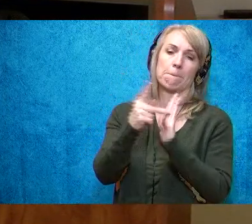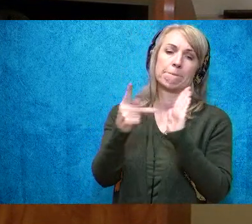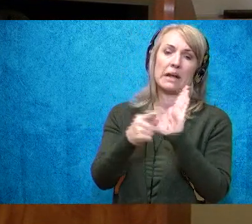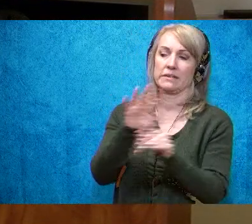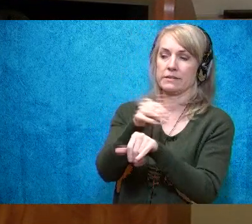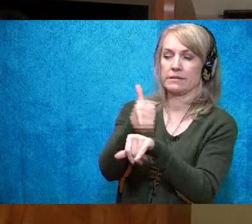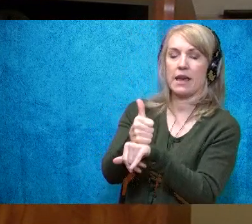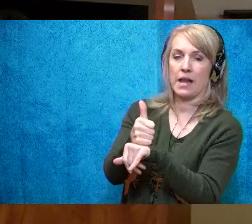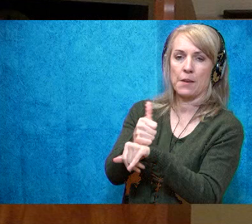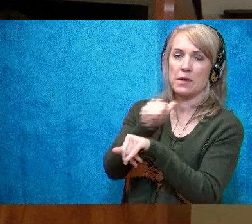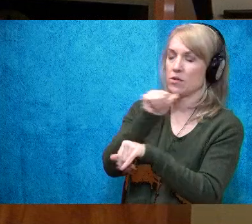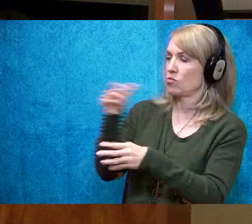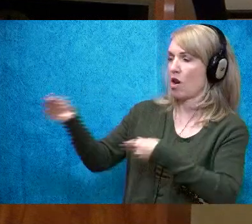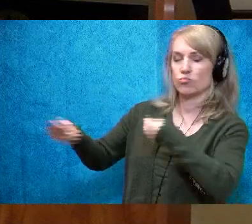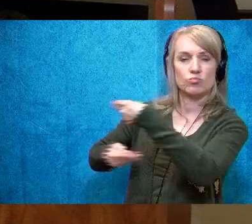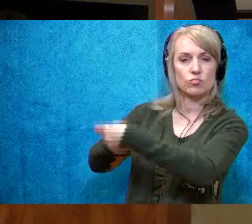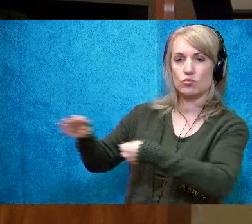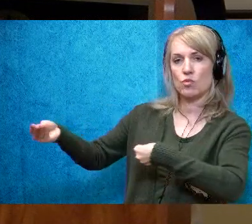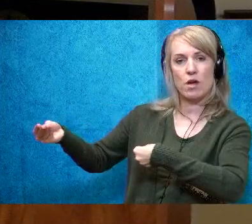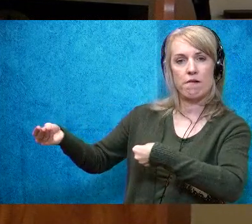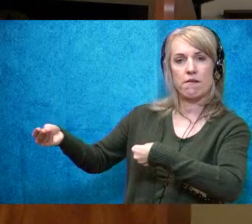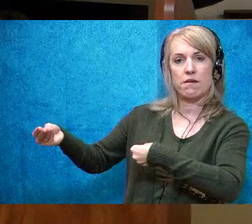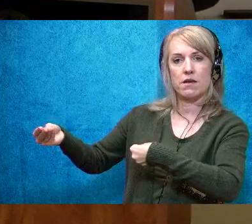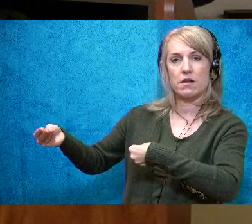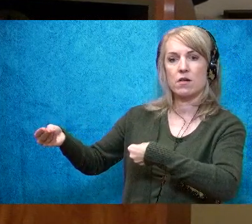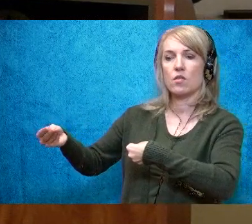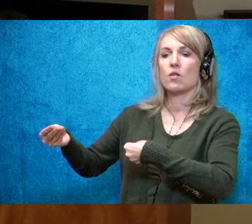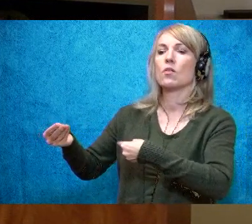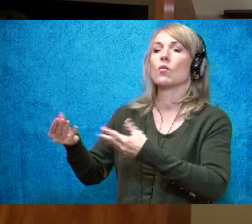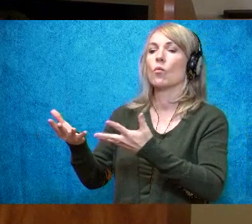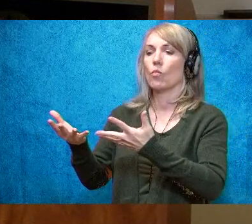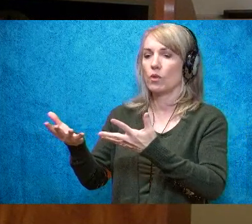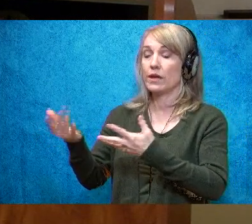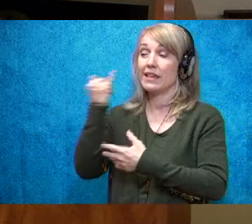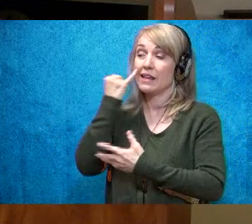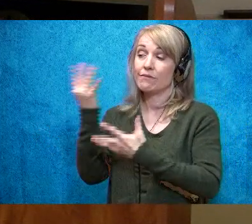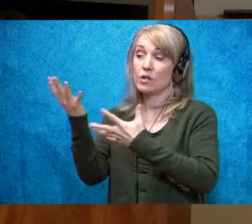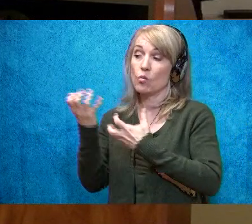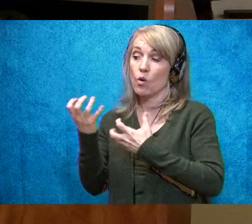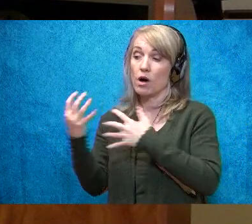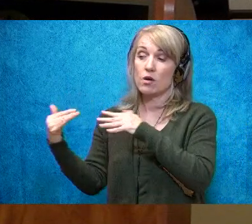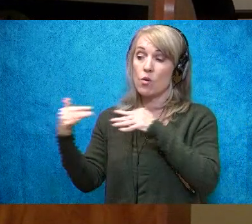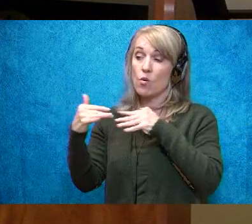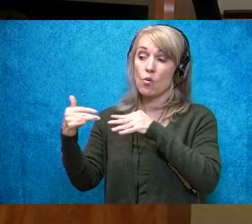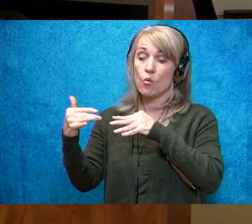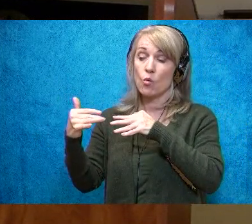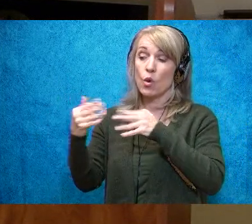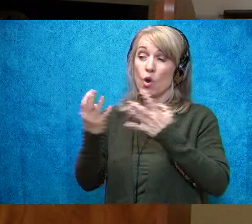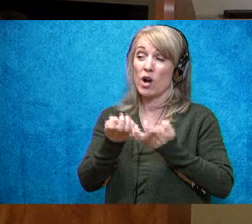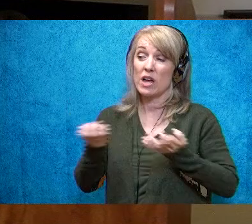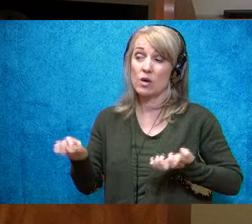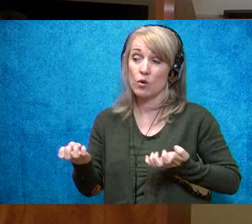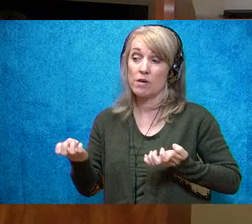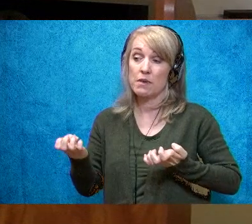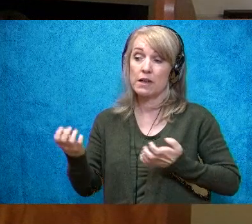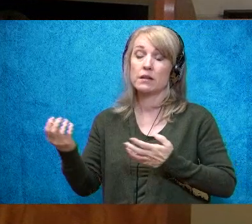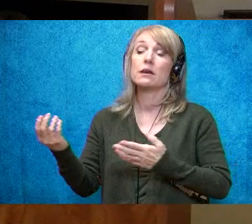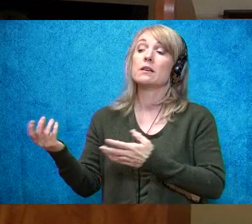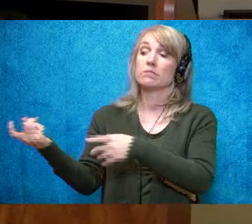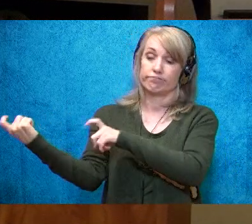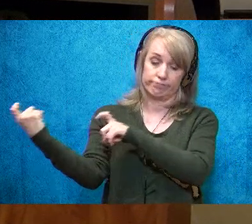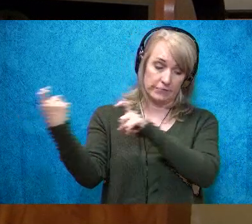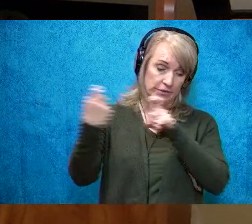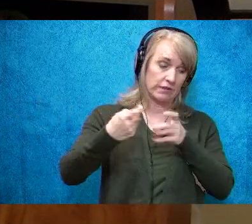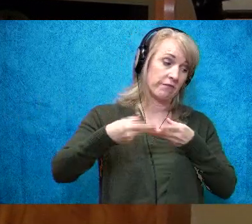cash and carry. We're staying neutral. If you want war goods, come to the United States, put cash on the table, and we will give you the war